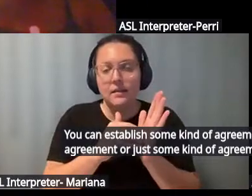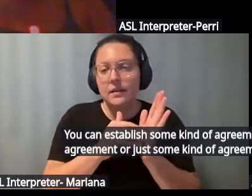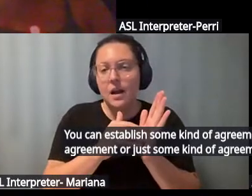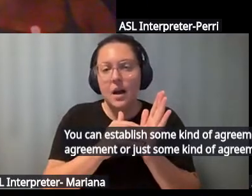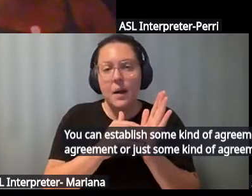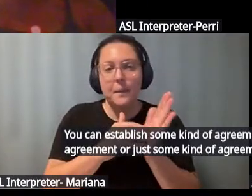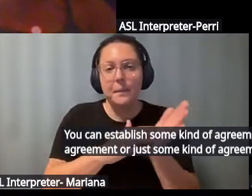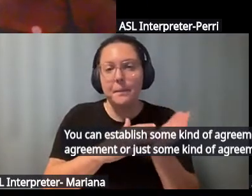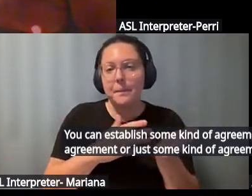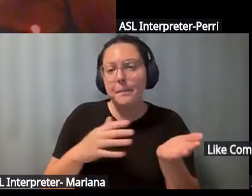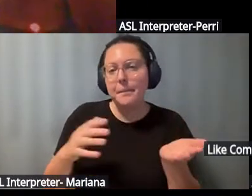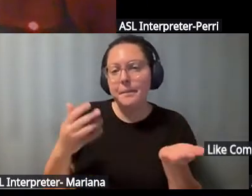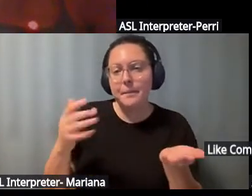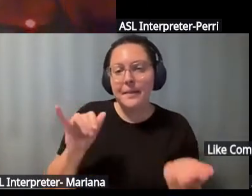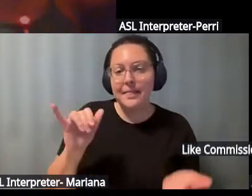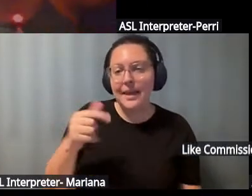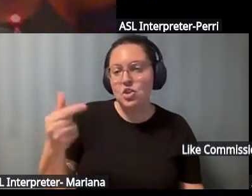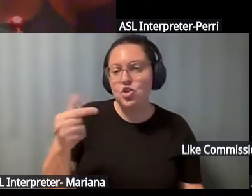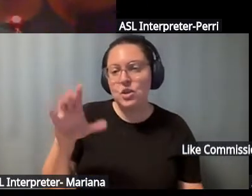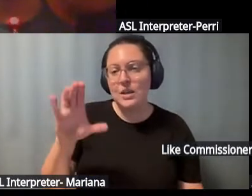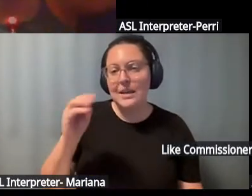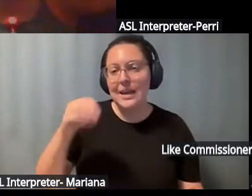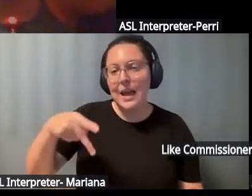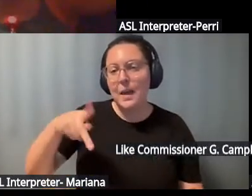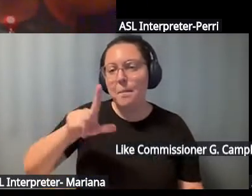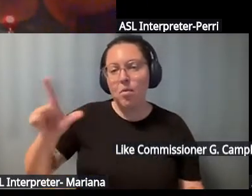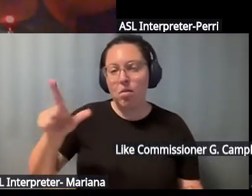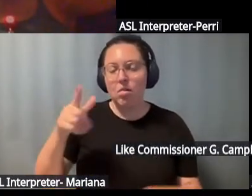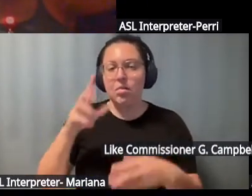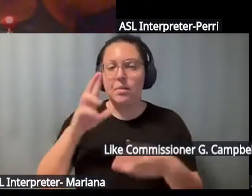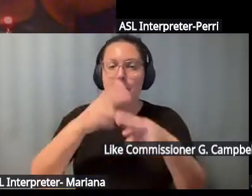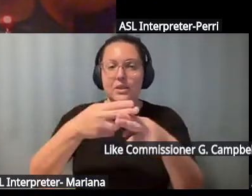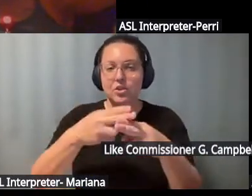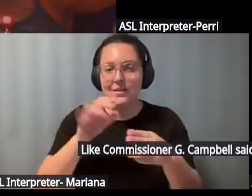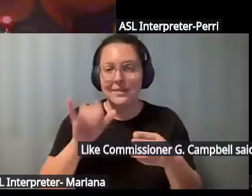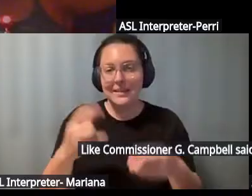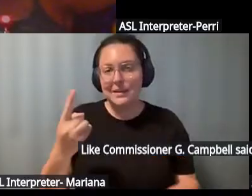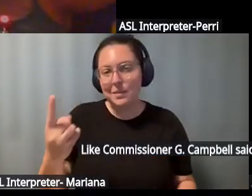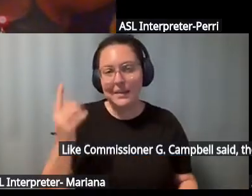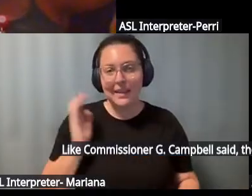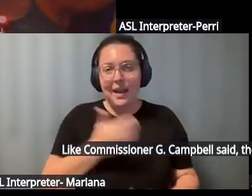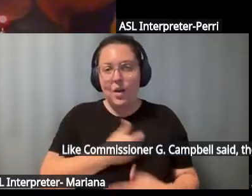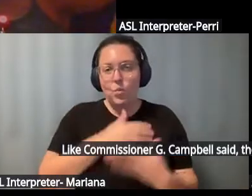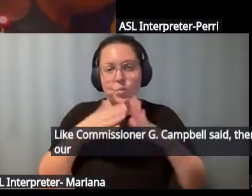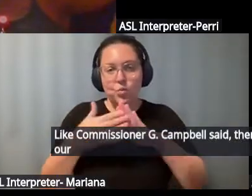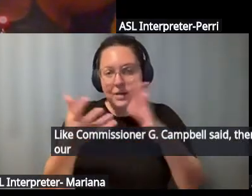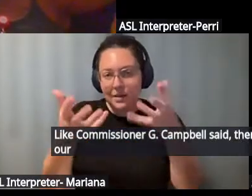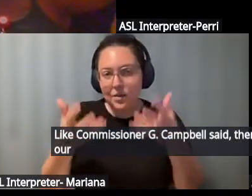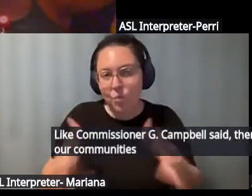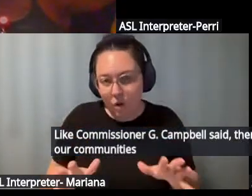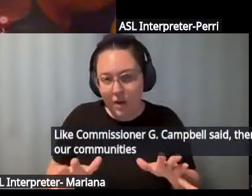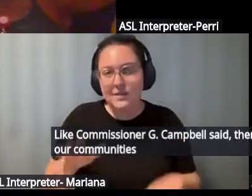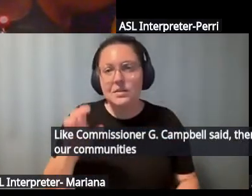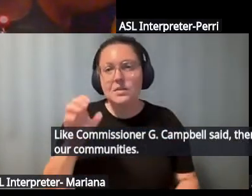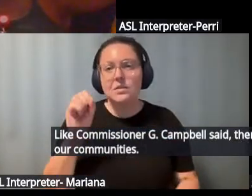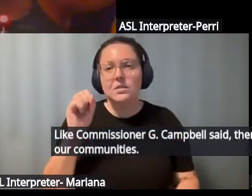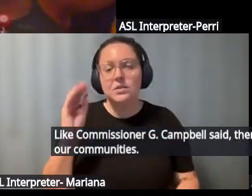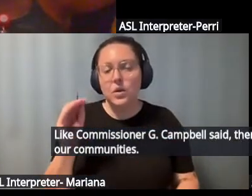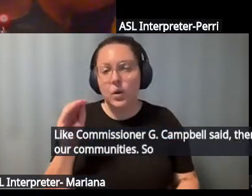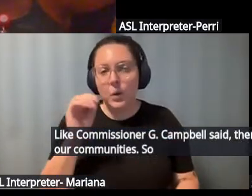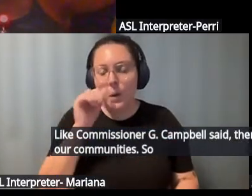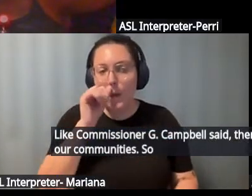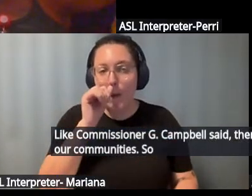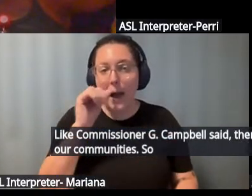like Commissioner G. Campbell said, there's something that's not wanted in our communities. So